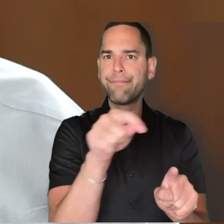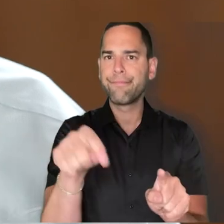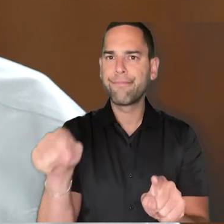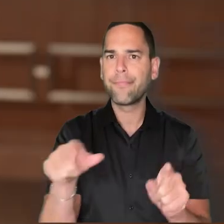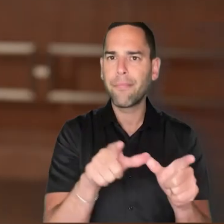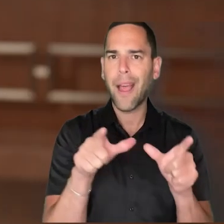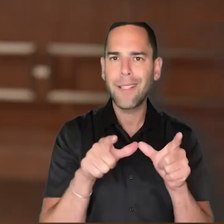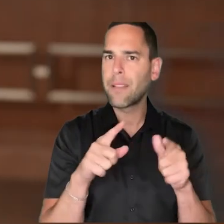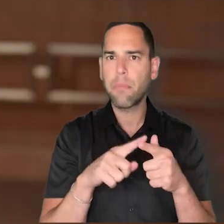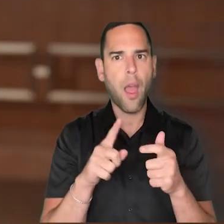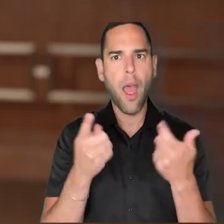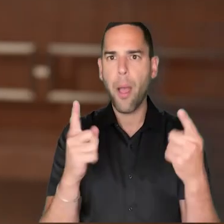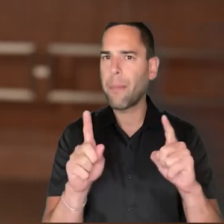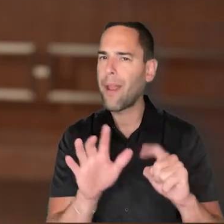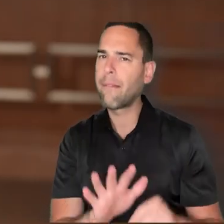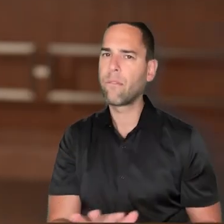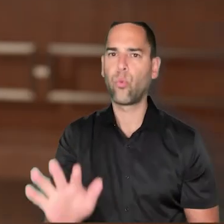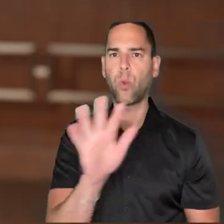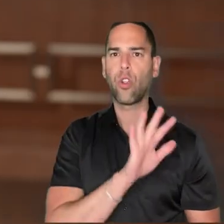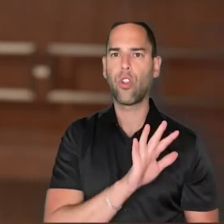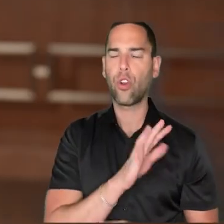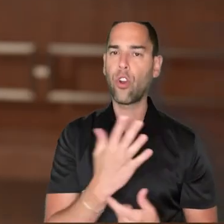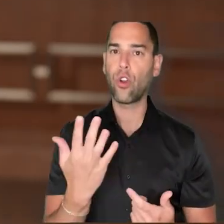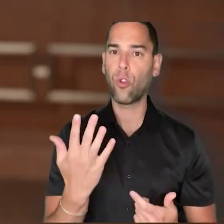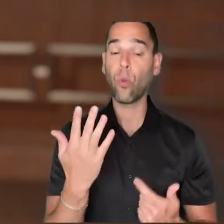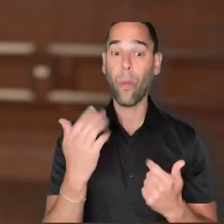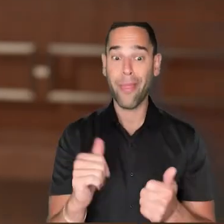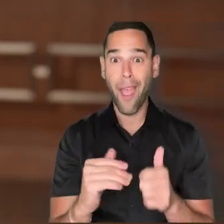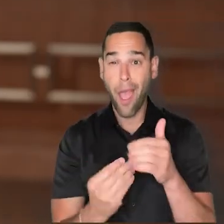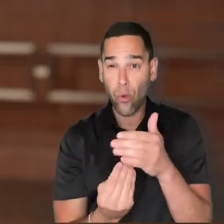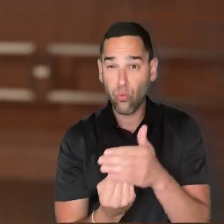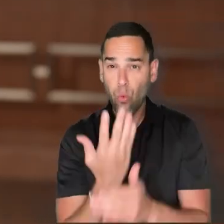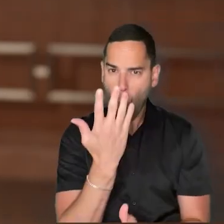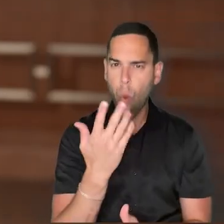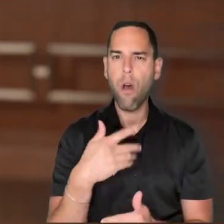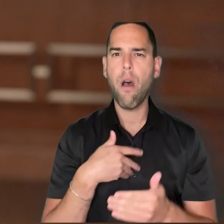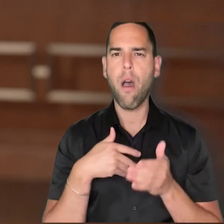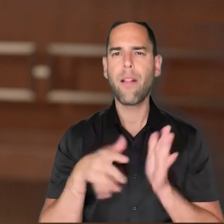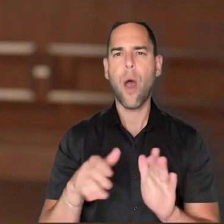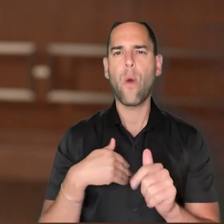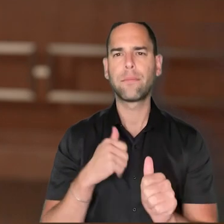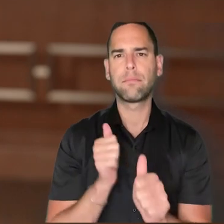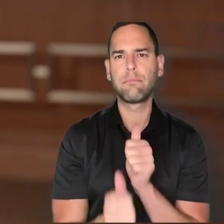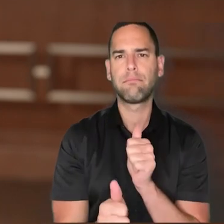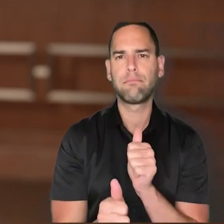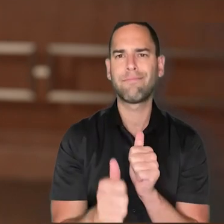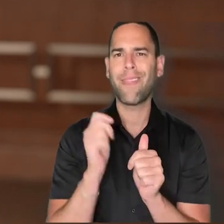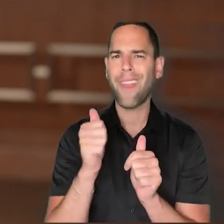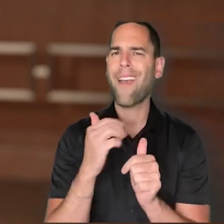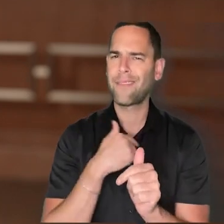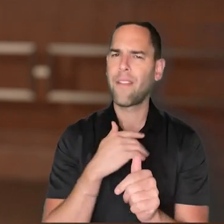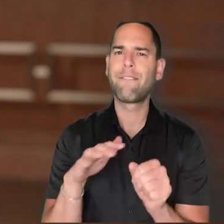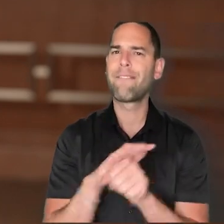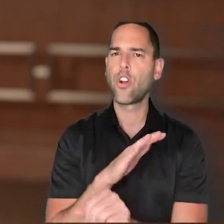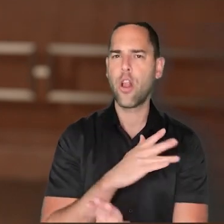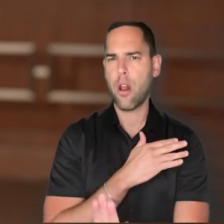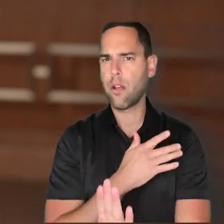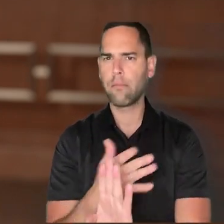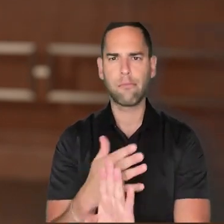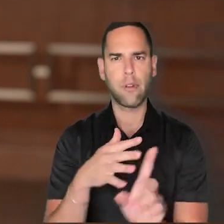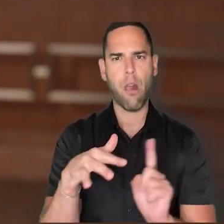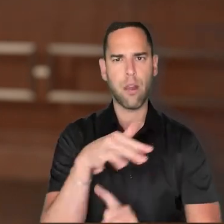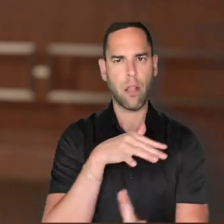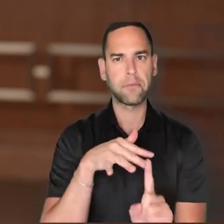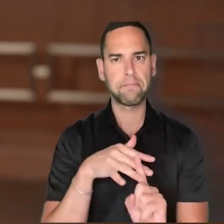is, I think, a merging of so many things that it's important to really put it in the